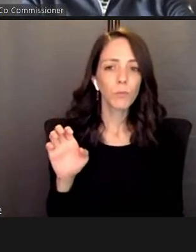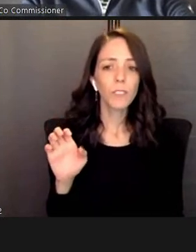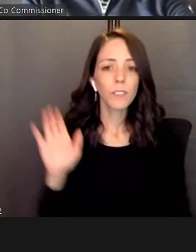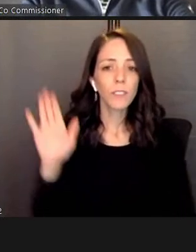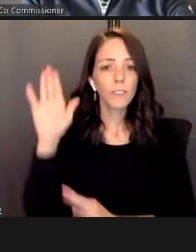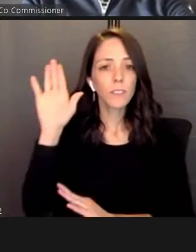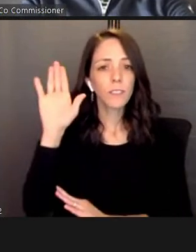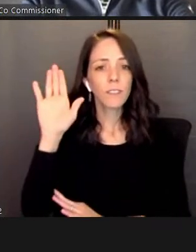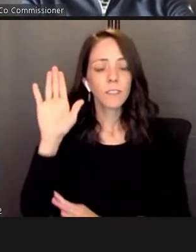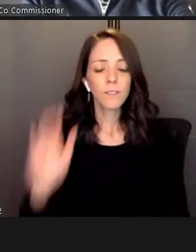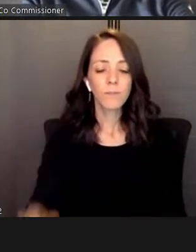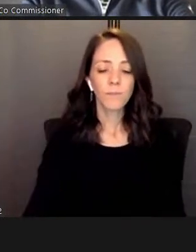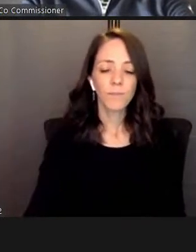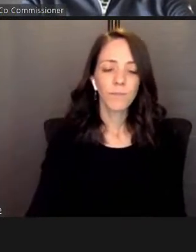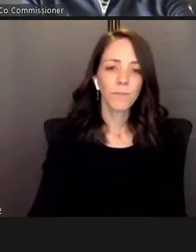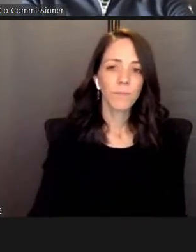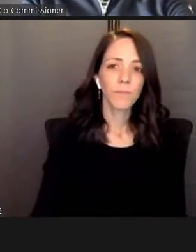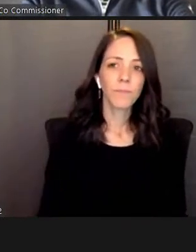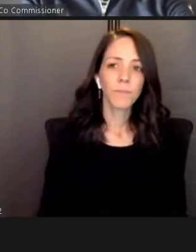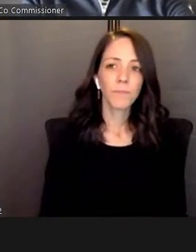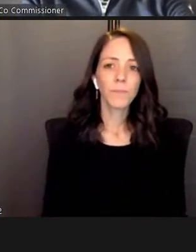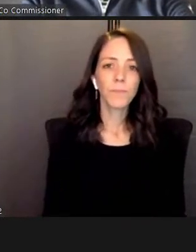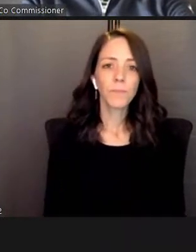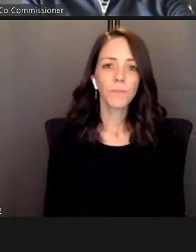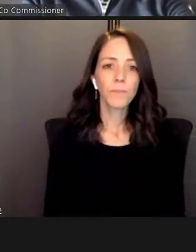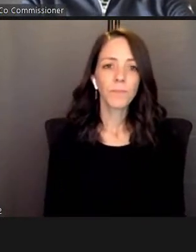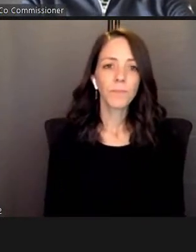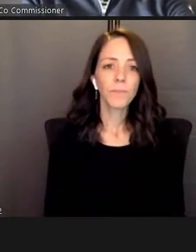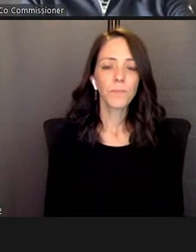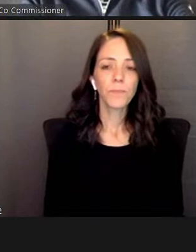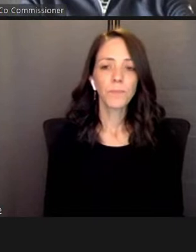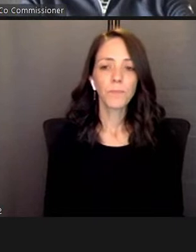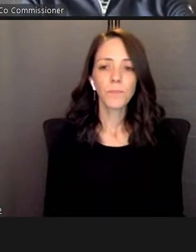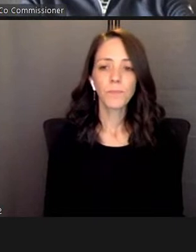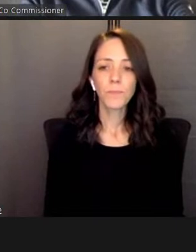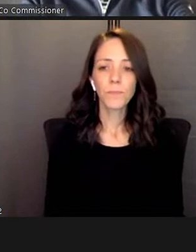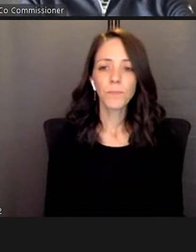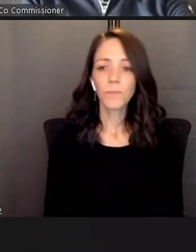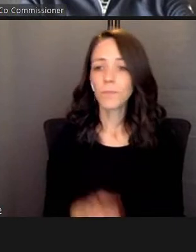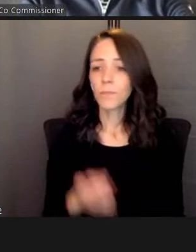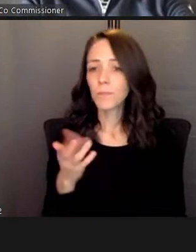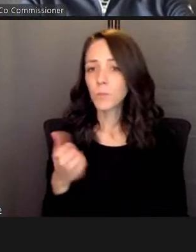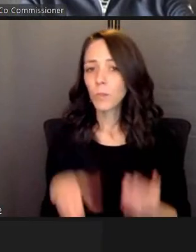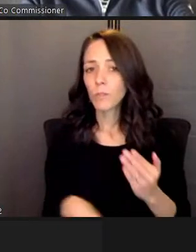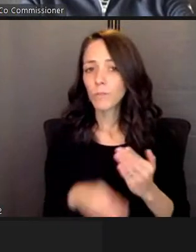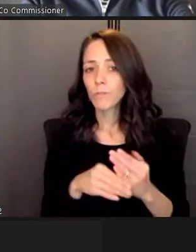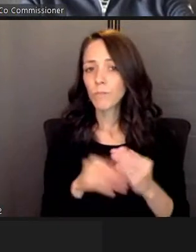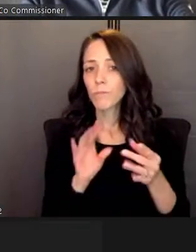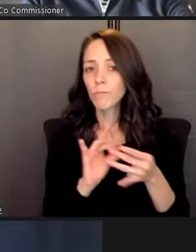raised. Would you like to address our town hall for 2 minutes?